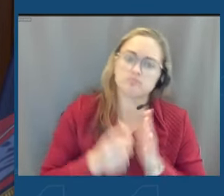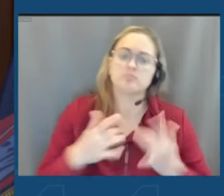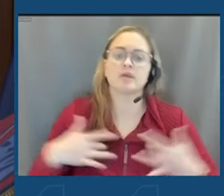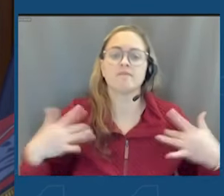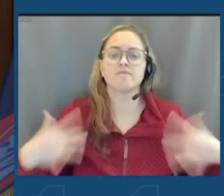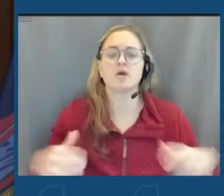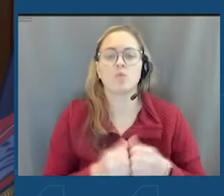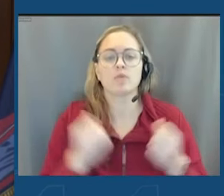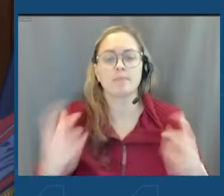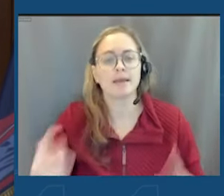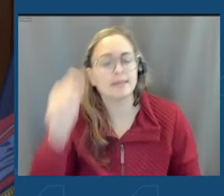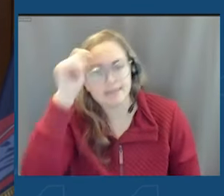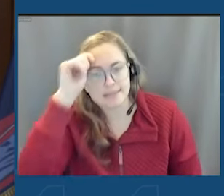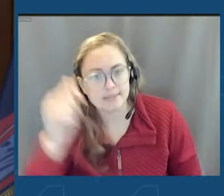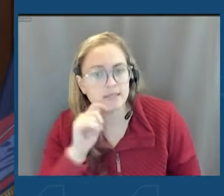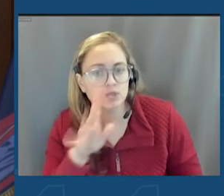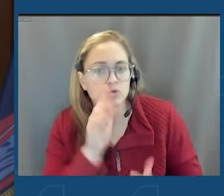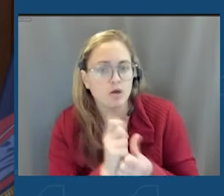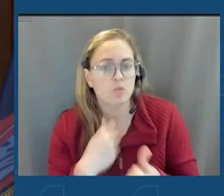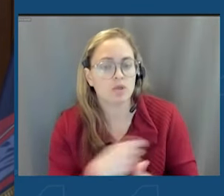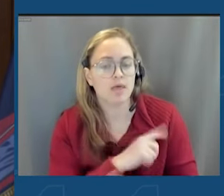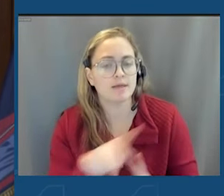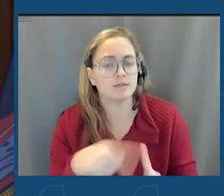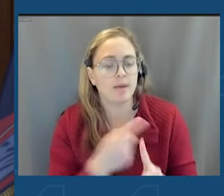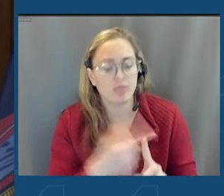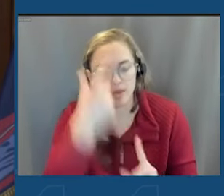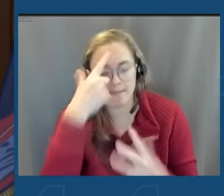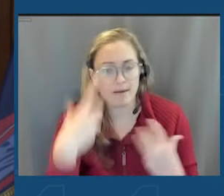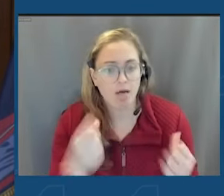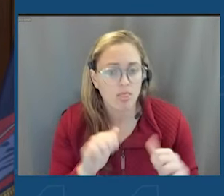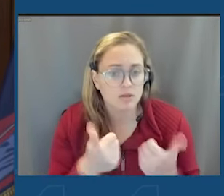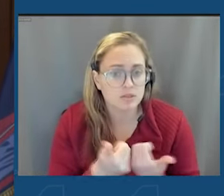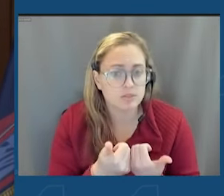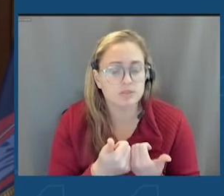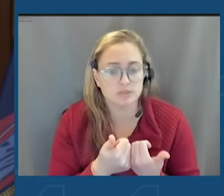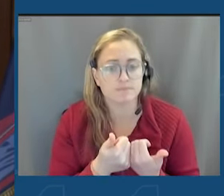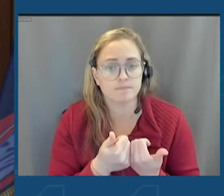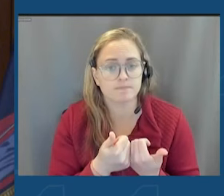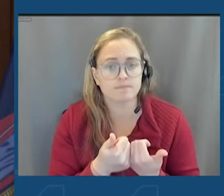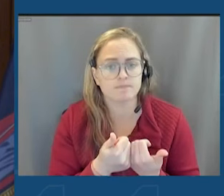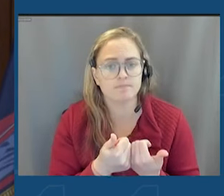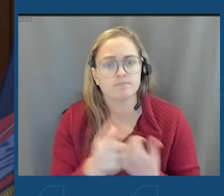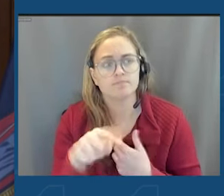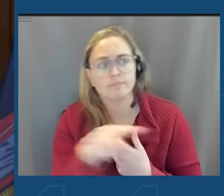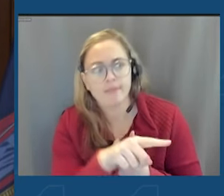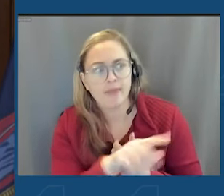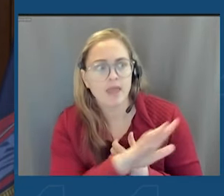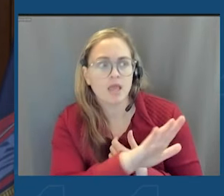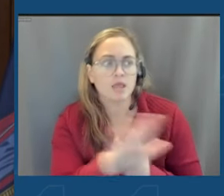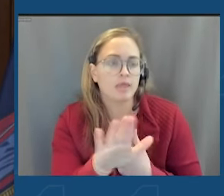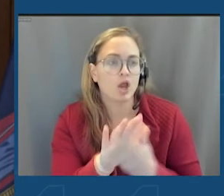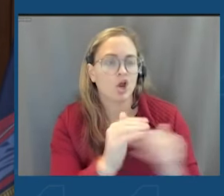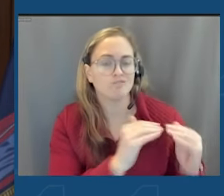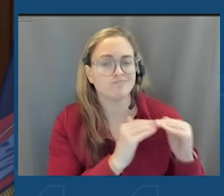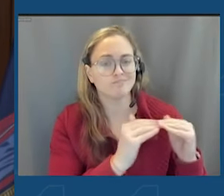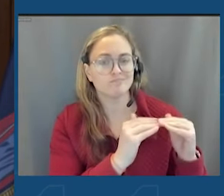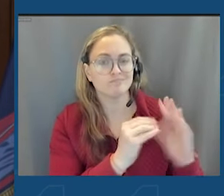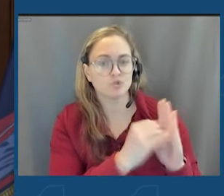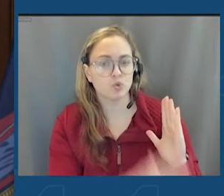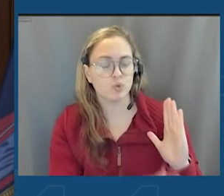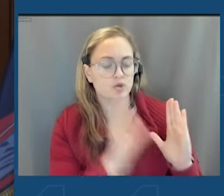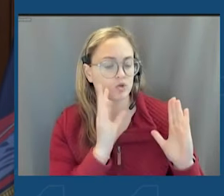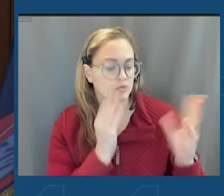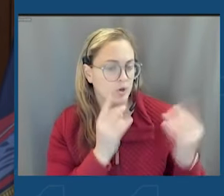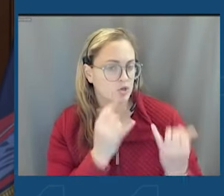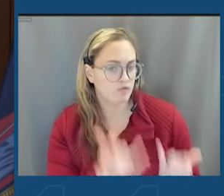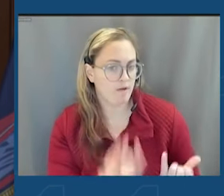of teenagers who talked to us about the mental health challenges that they and their fellow students are going through. So it's important for me to get out there